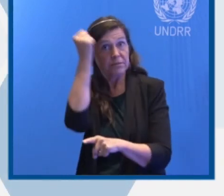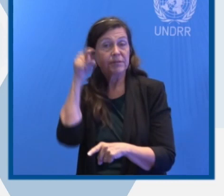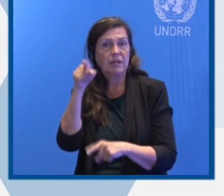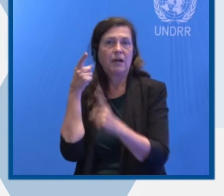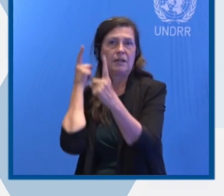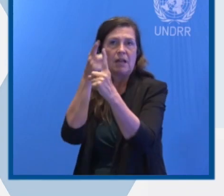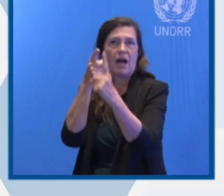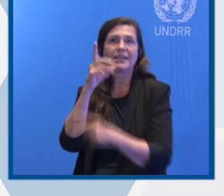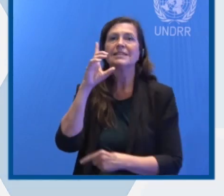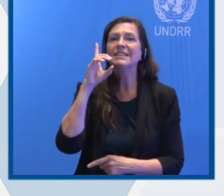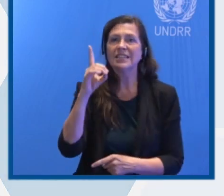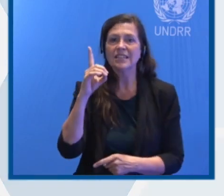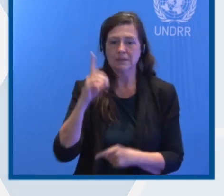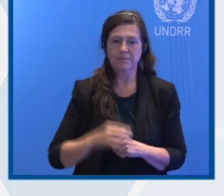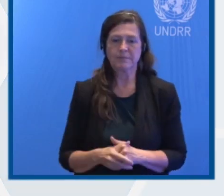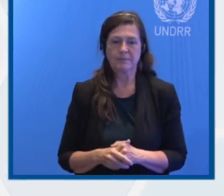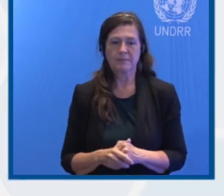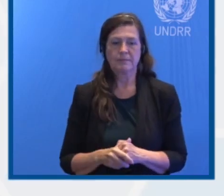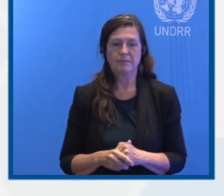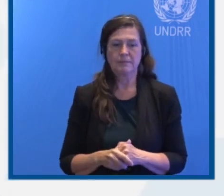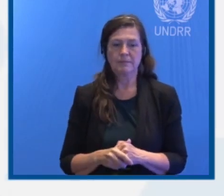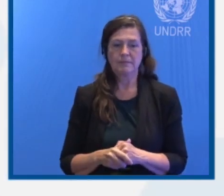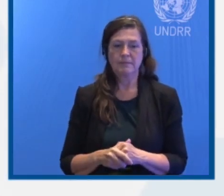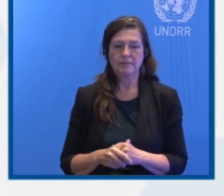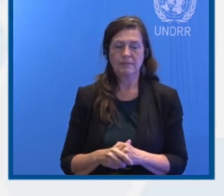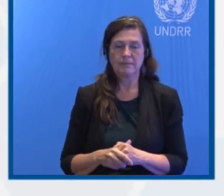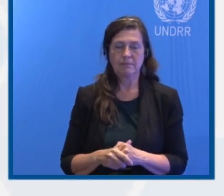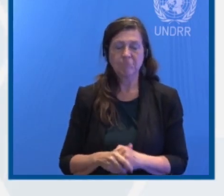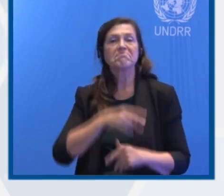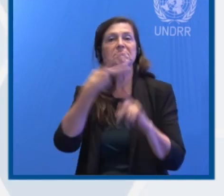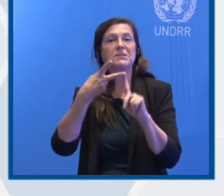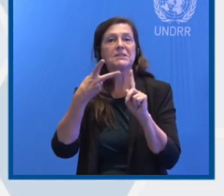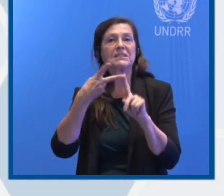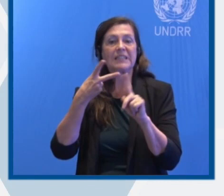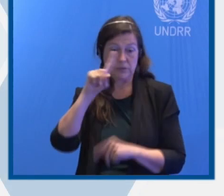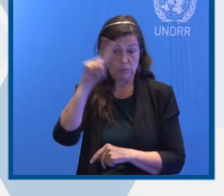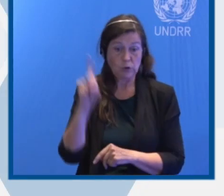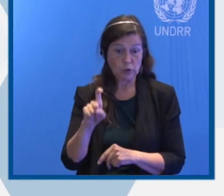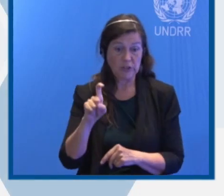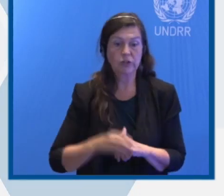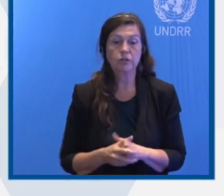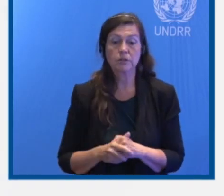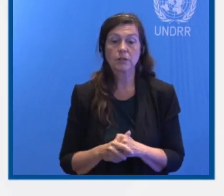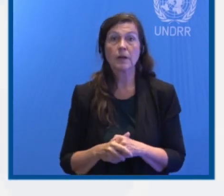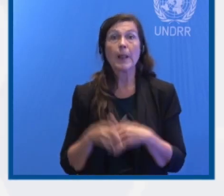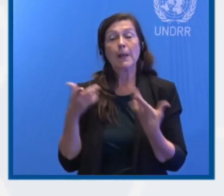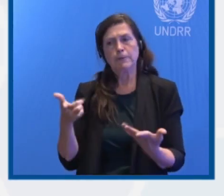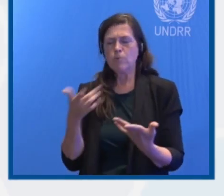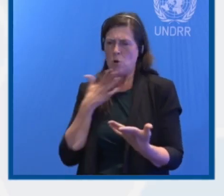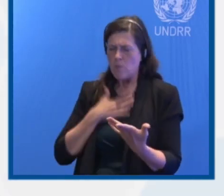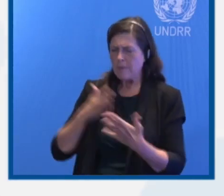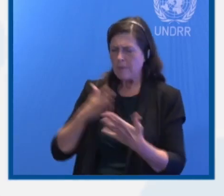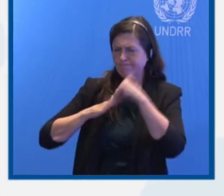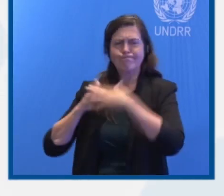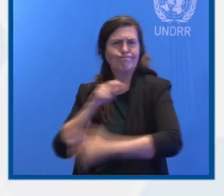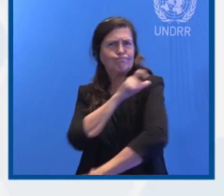the second is, what are the opportunities to build the resilience of infrastructure, taking into account transition